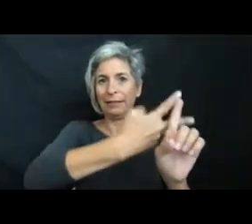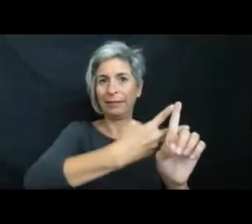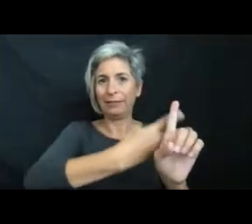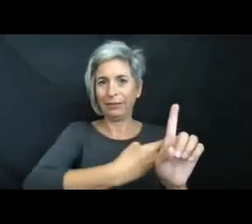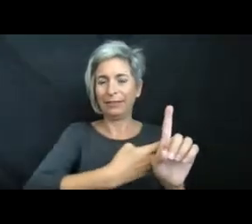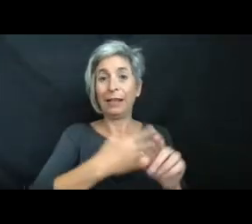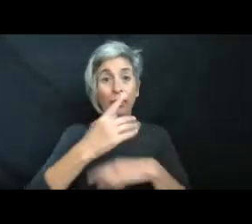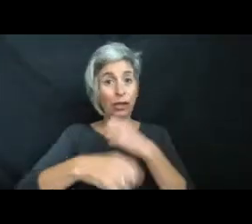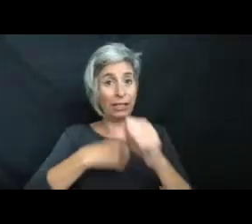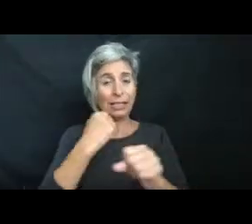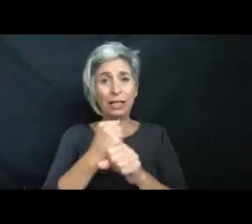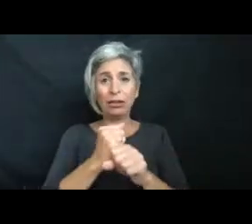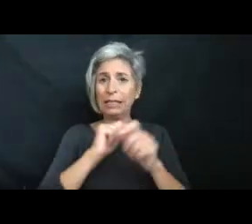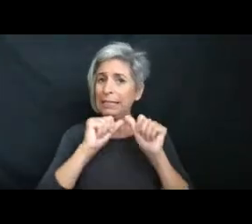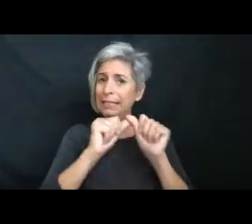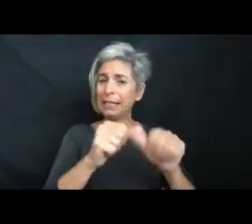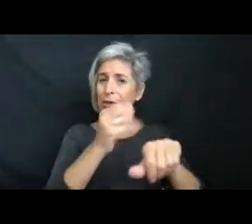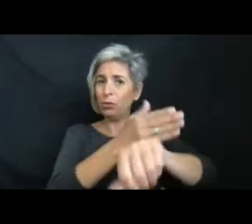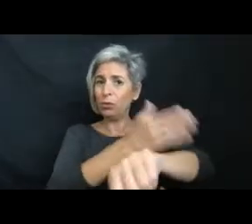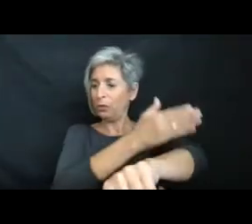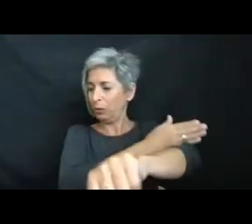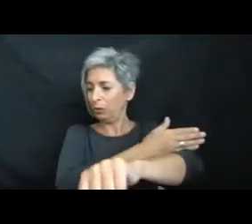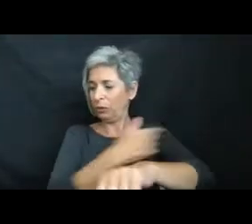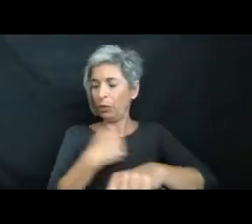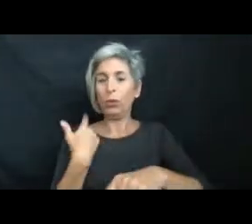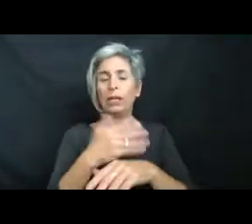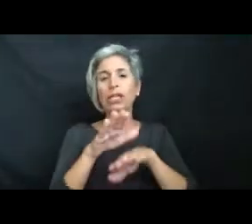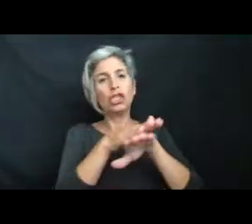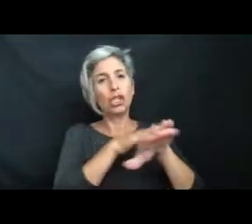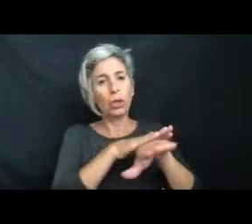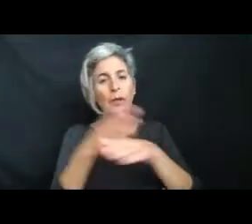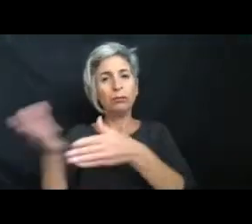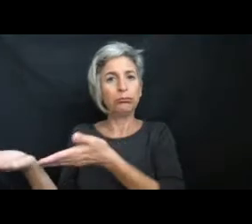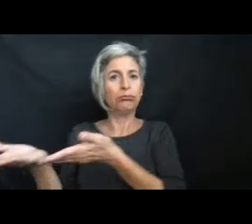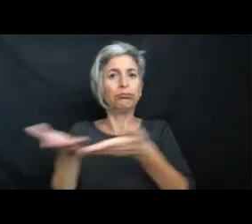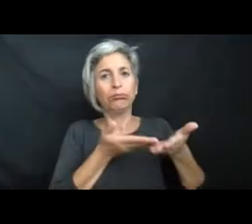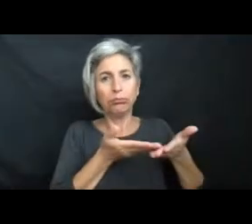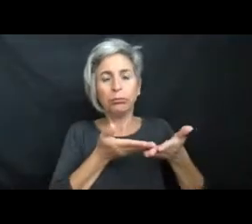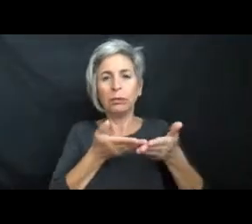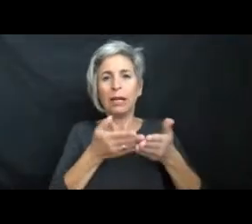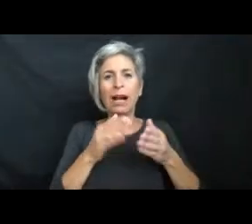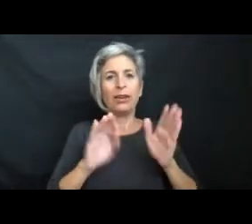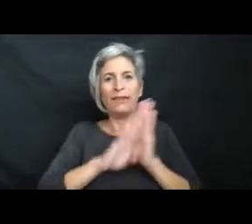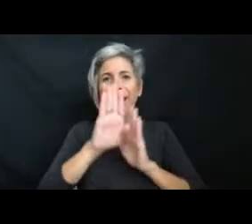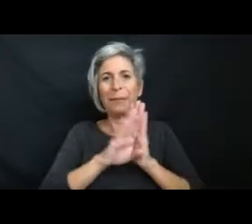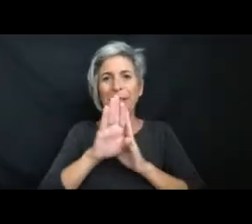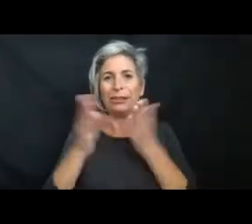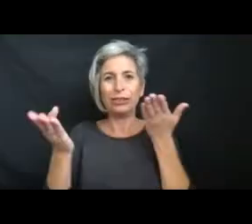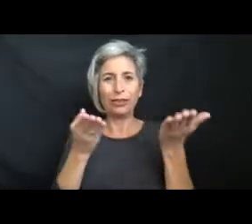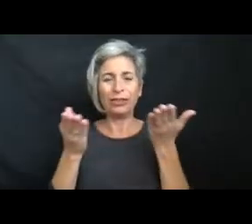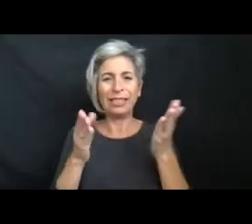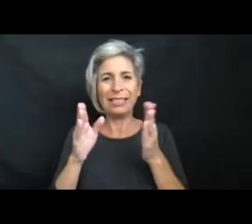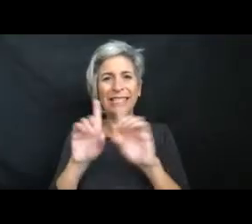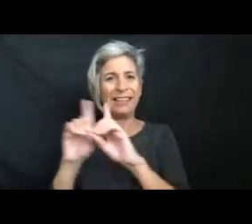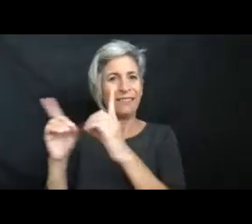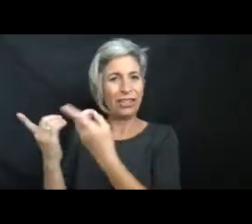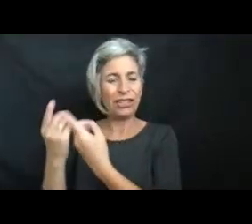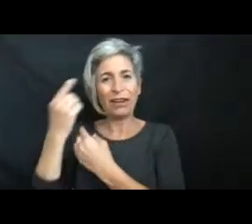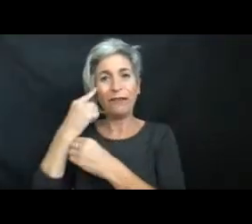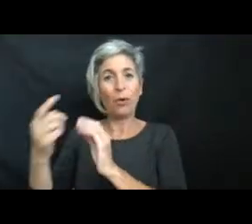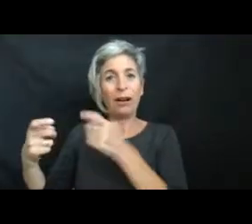next year or so, as we slowly bring on the rest of our development services divisions on board for